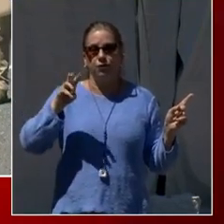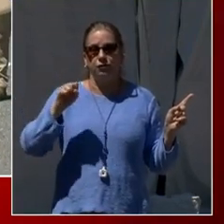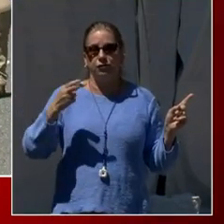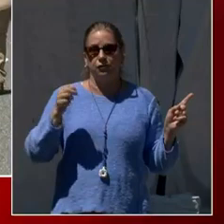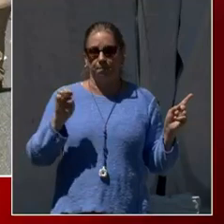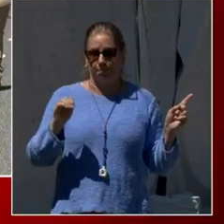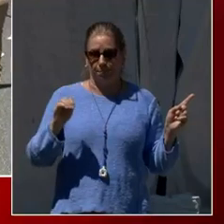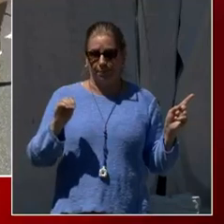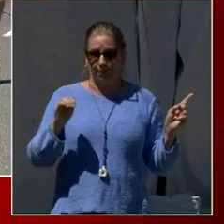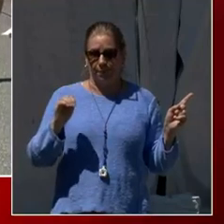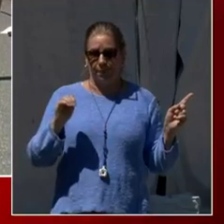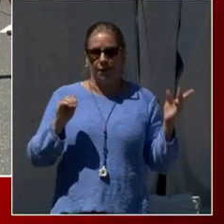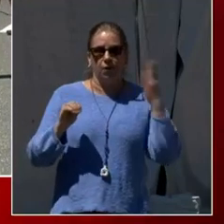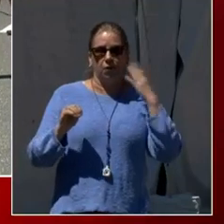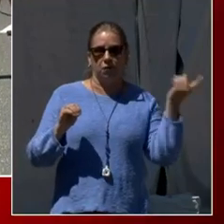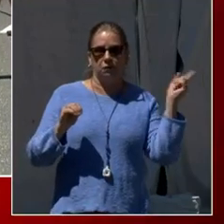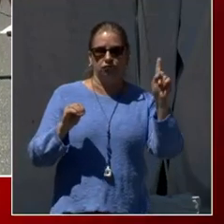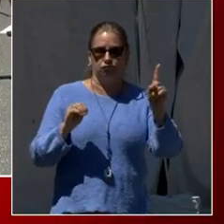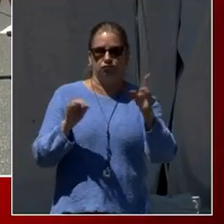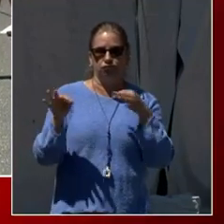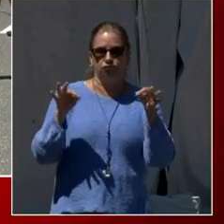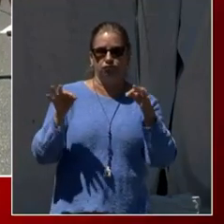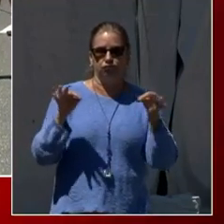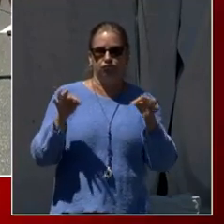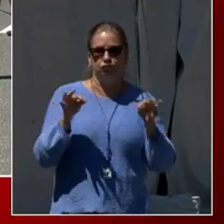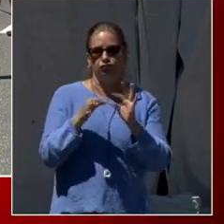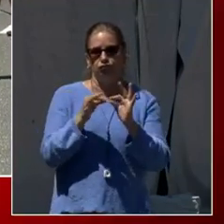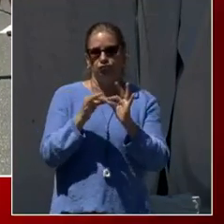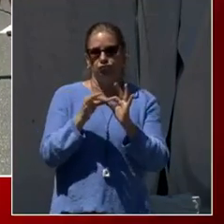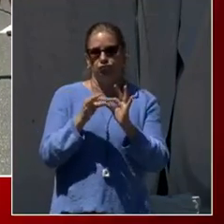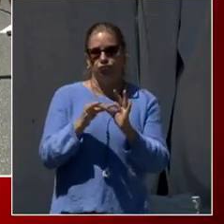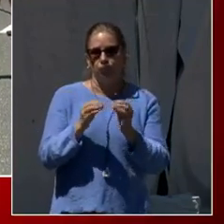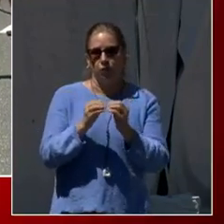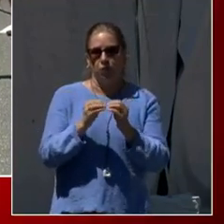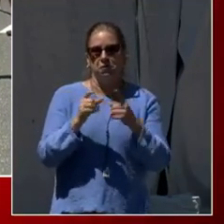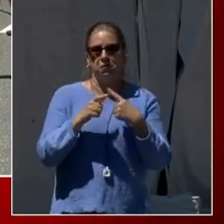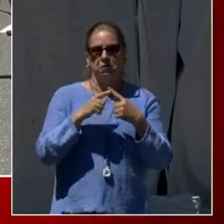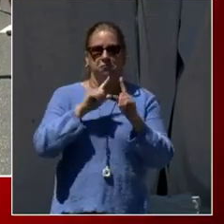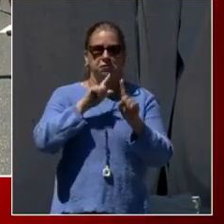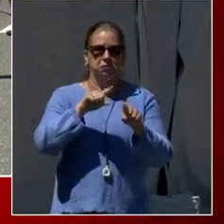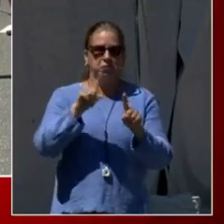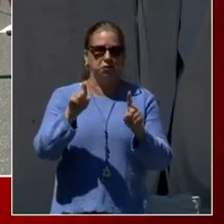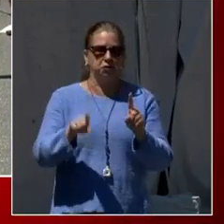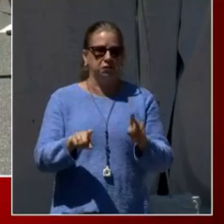situational update, and then we'll answer your questions.